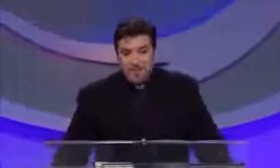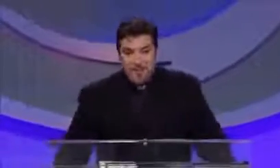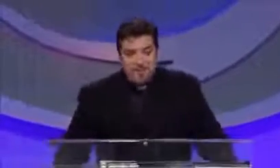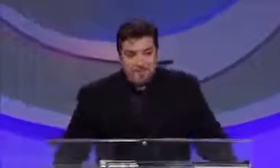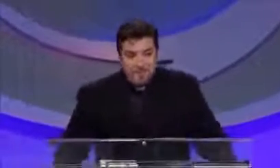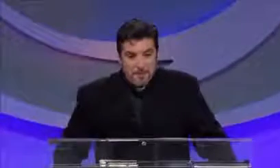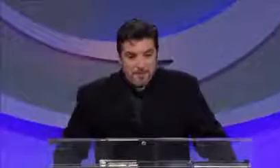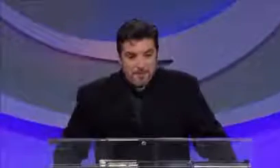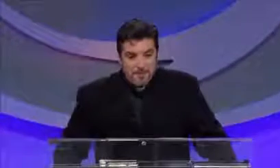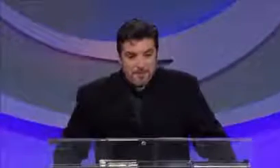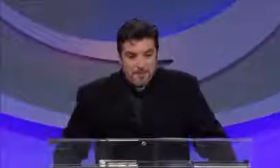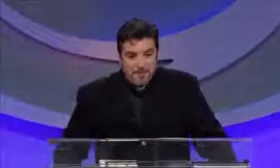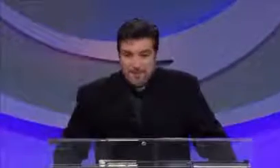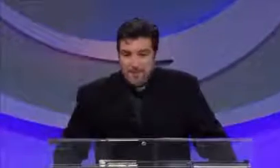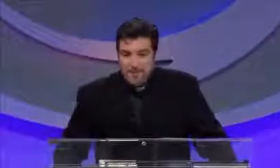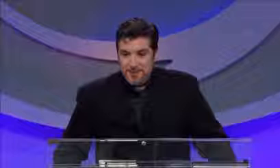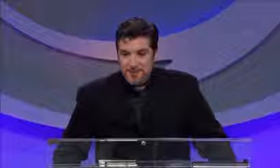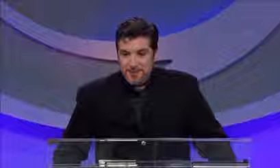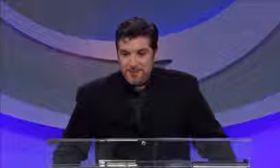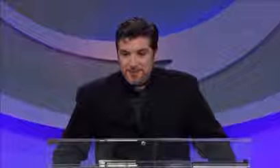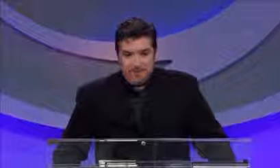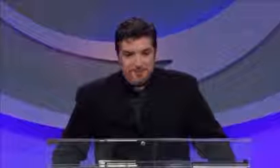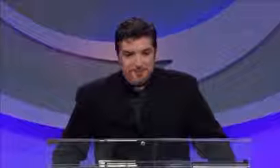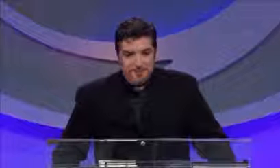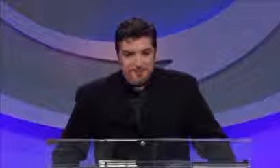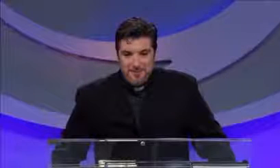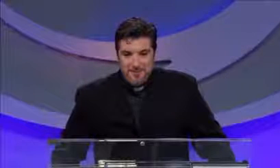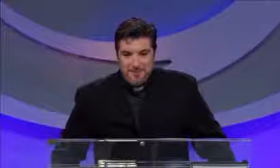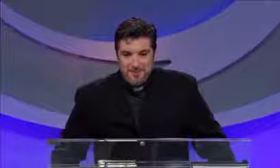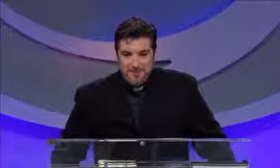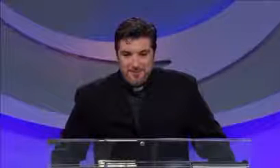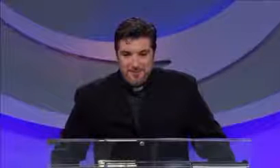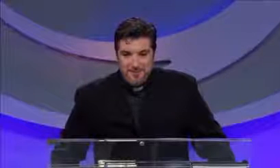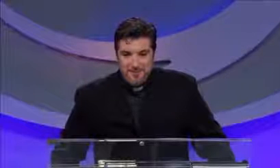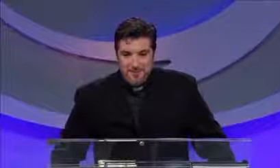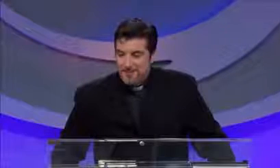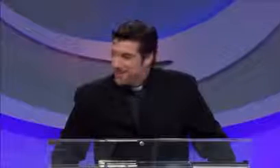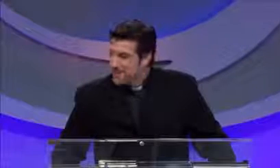"I have no agenda. There's nothing to discuss."